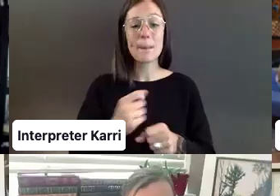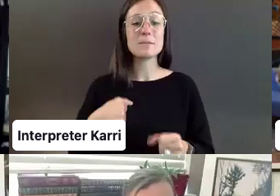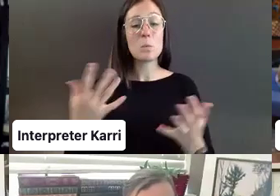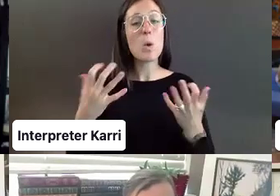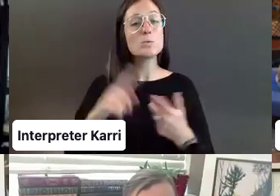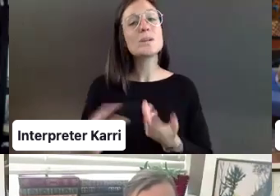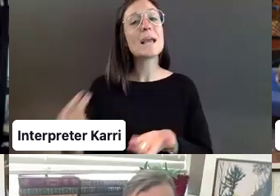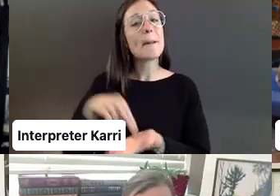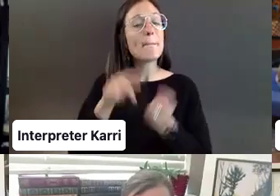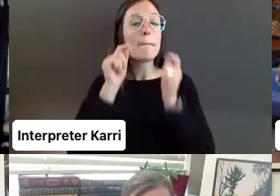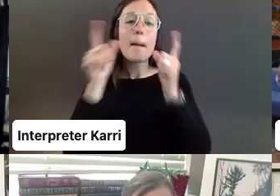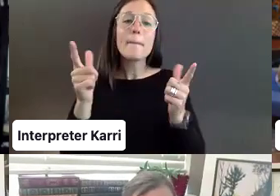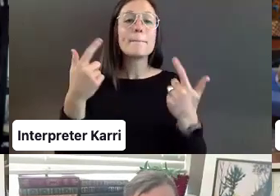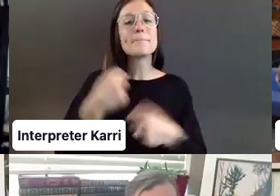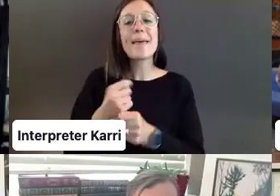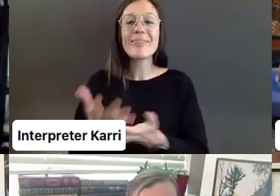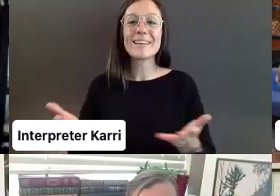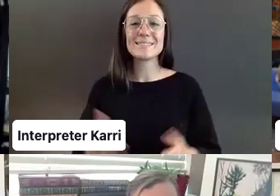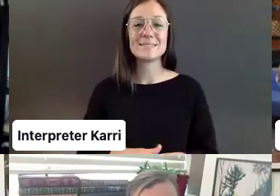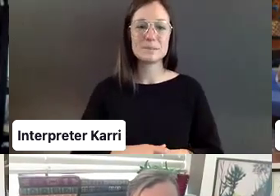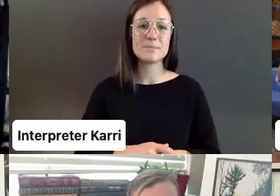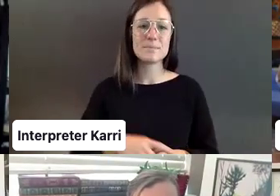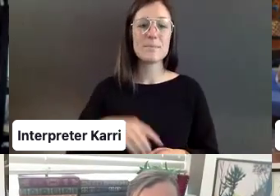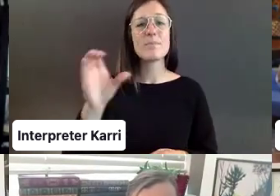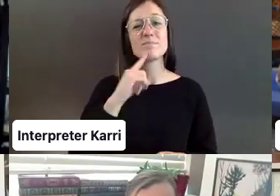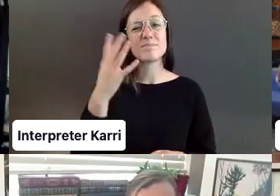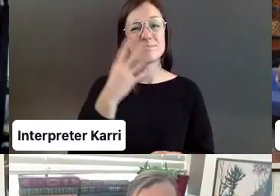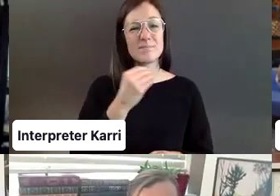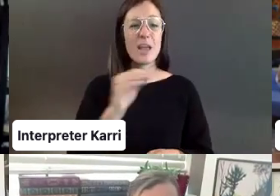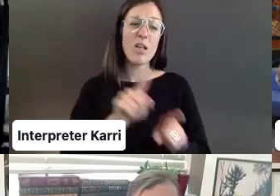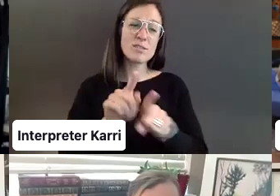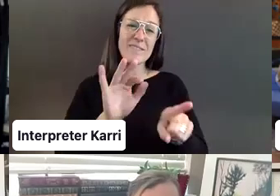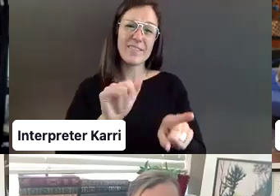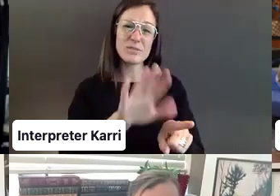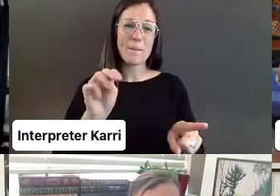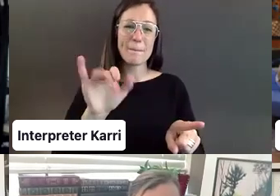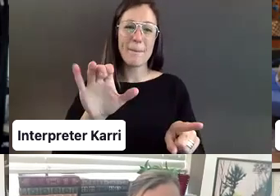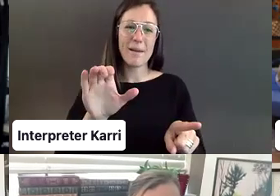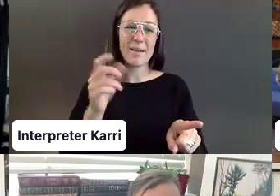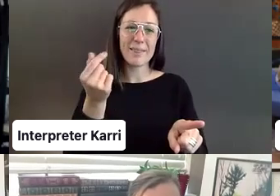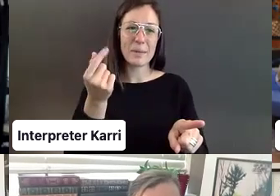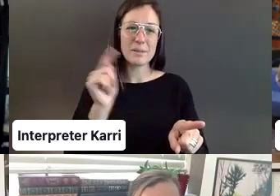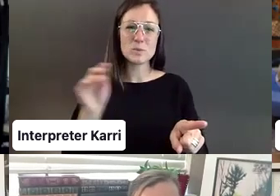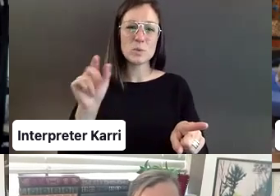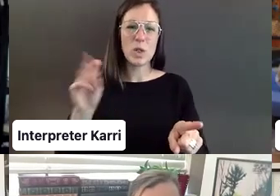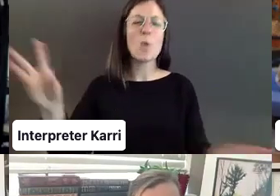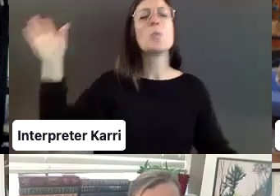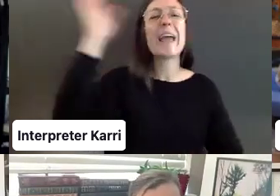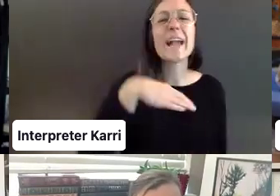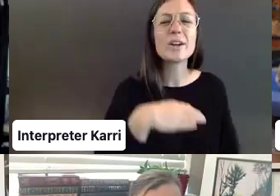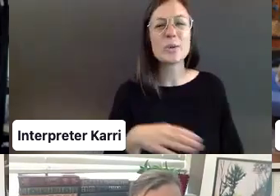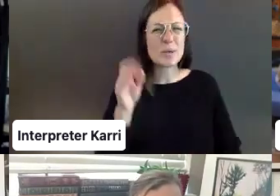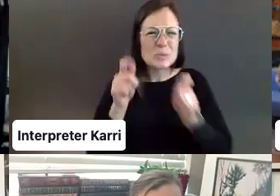get up in the morning and make things. Beautiful. Hey, and also Felicia, I think your mic is either low back Weird or